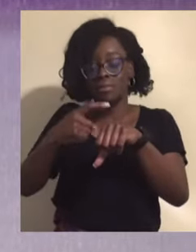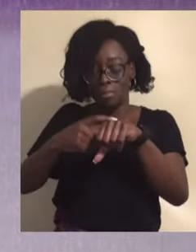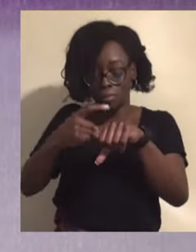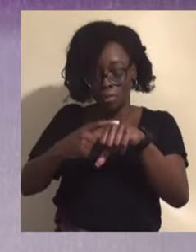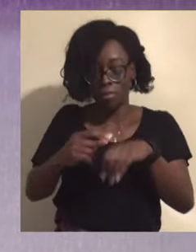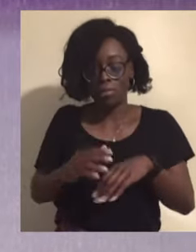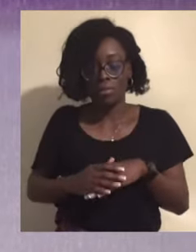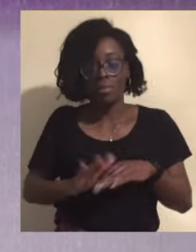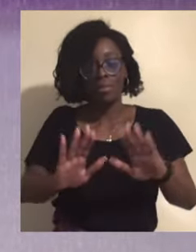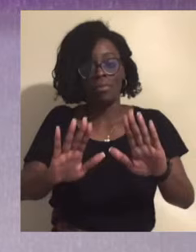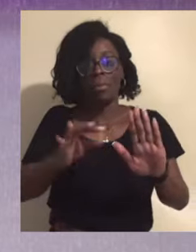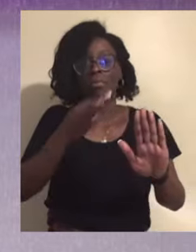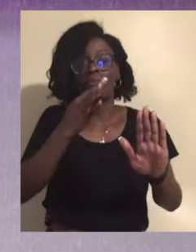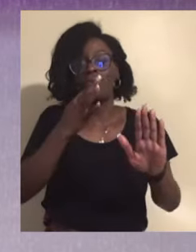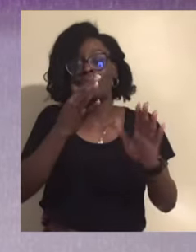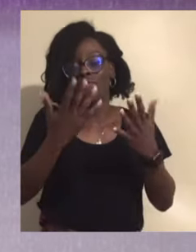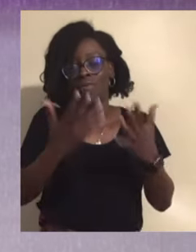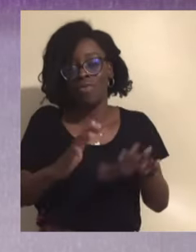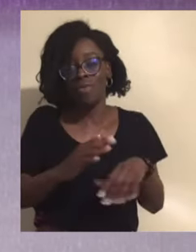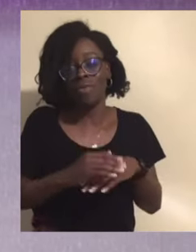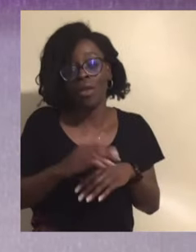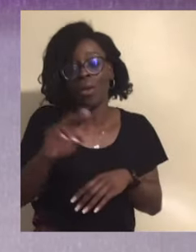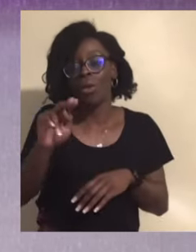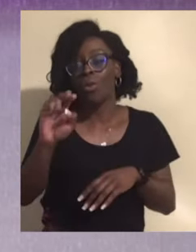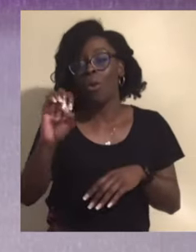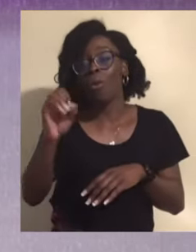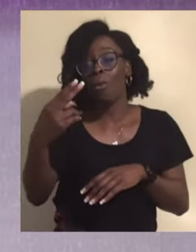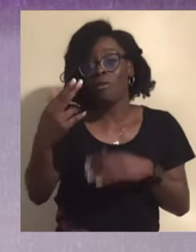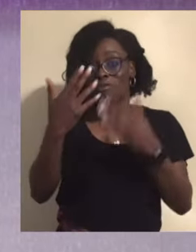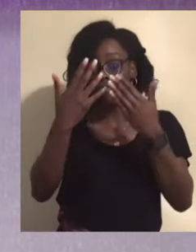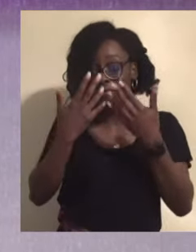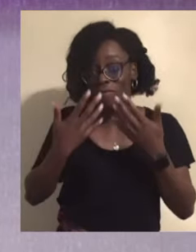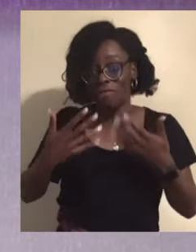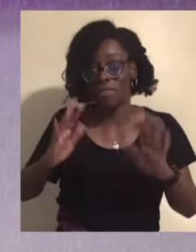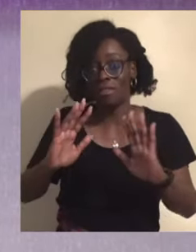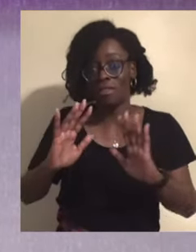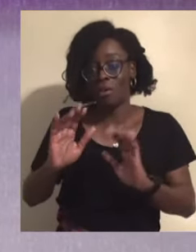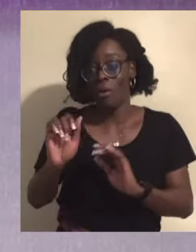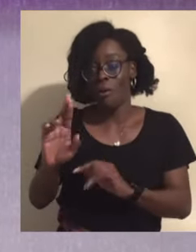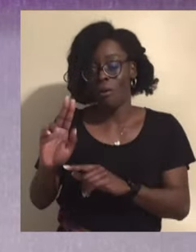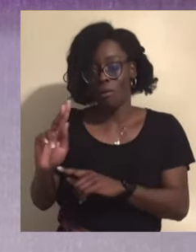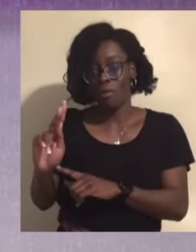Noah completed the ark, the rain came down.